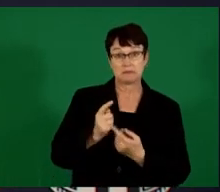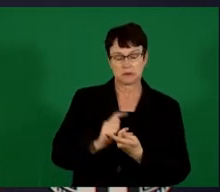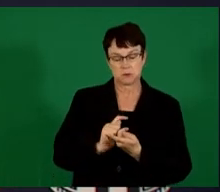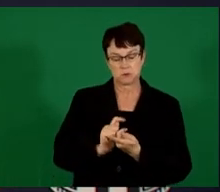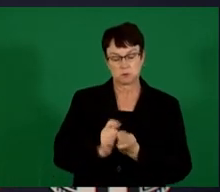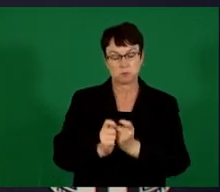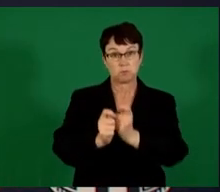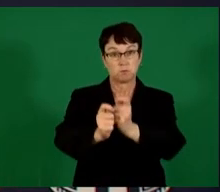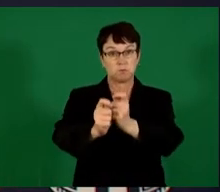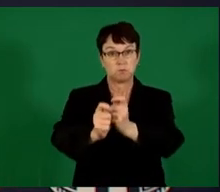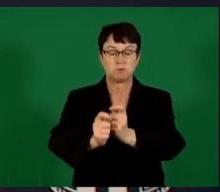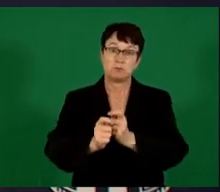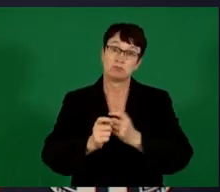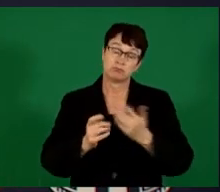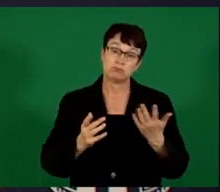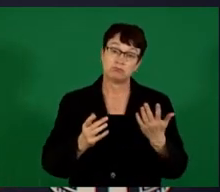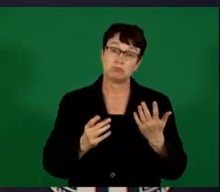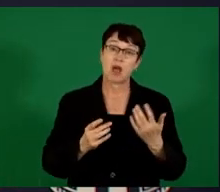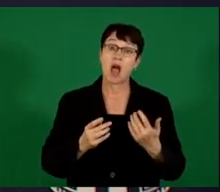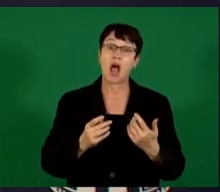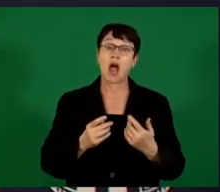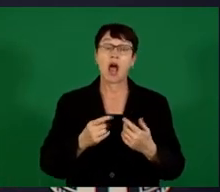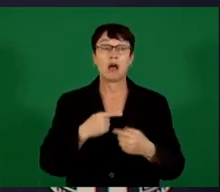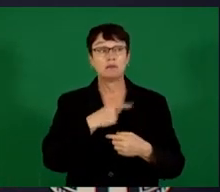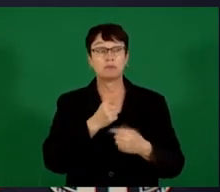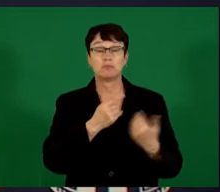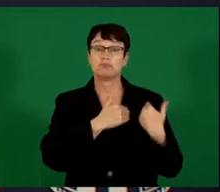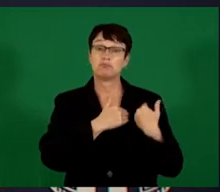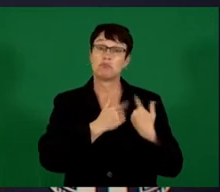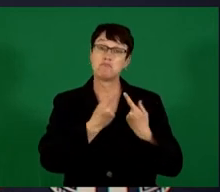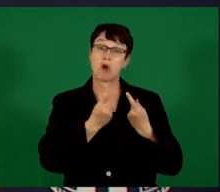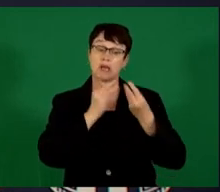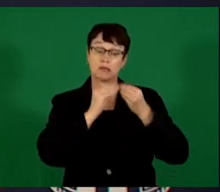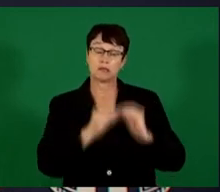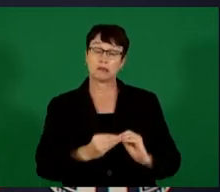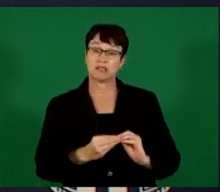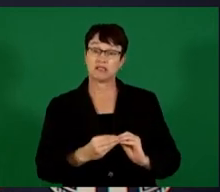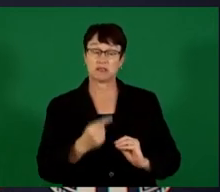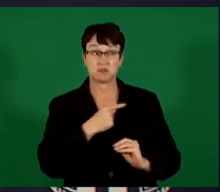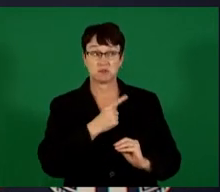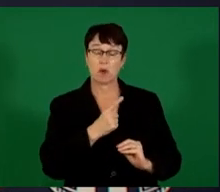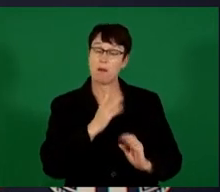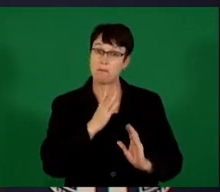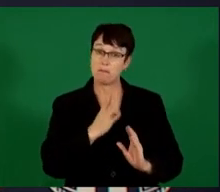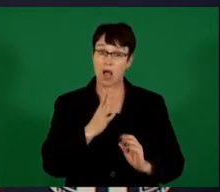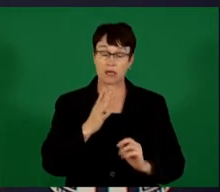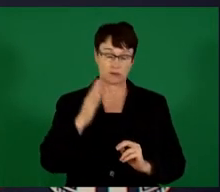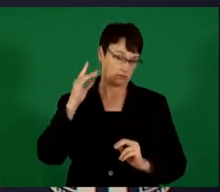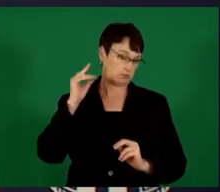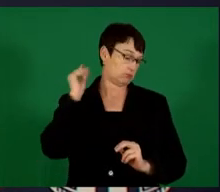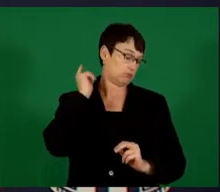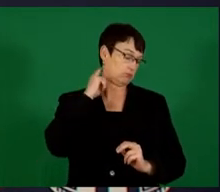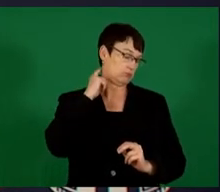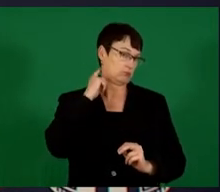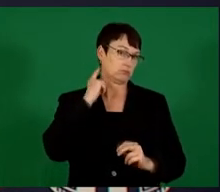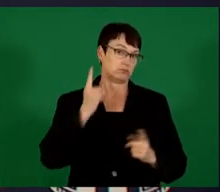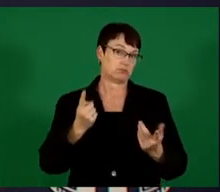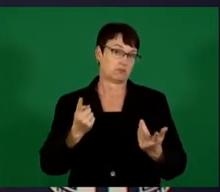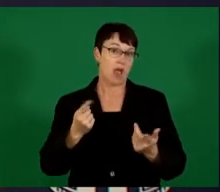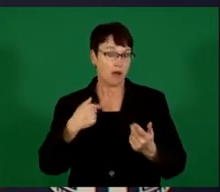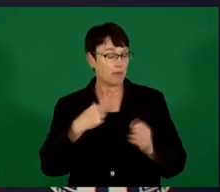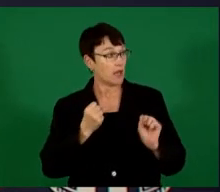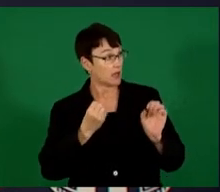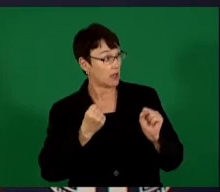be taking cognizance of that. And of course, it is possible that price setters might not believe us. If price setters do not believe us, what